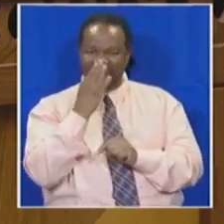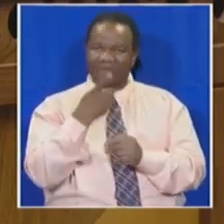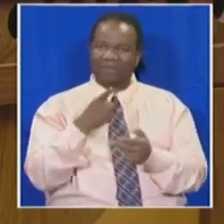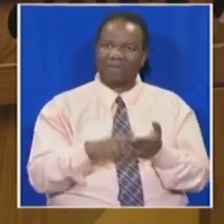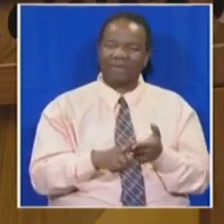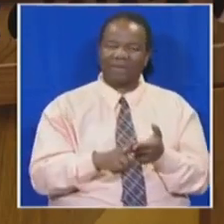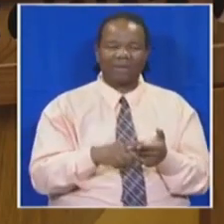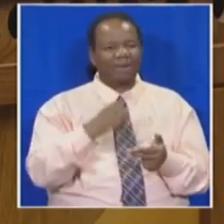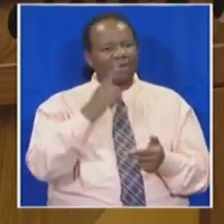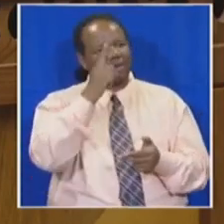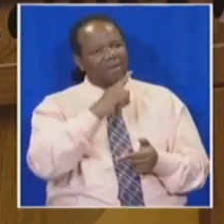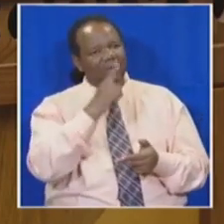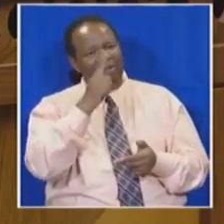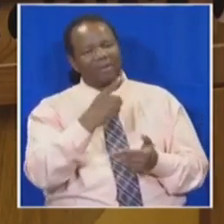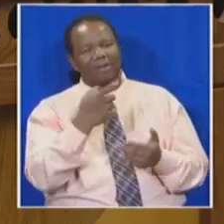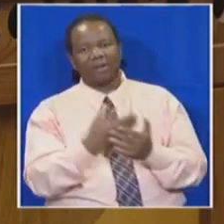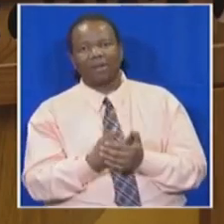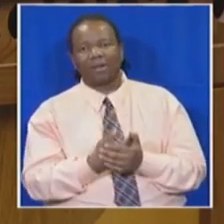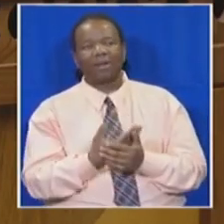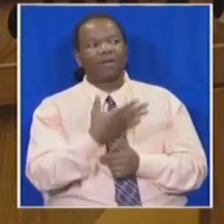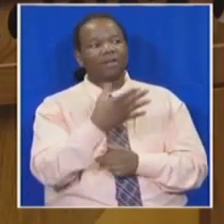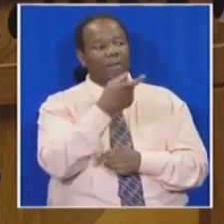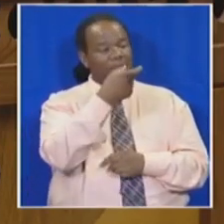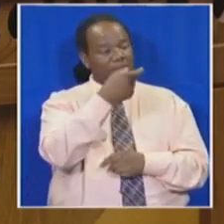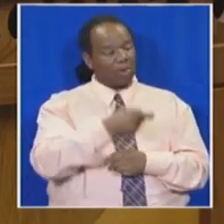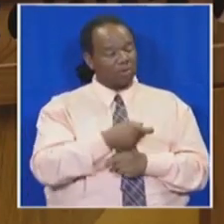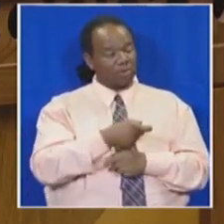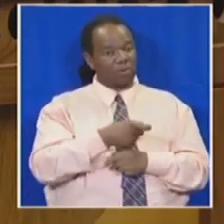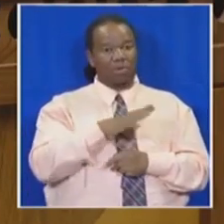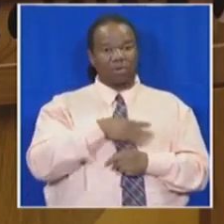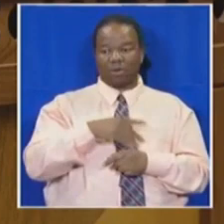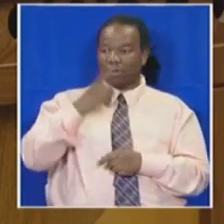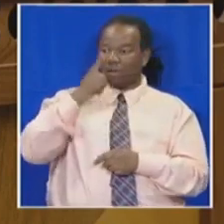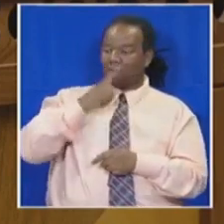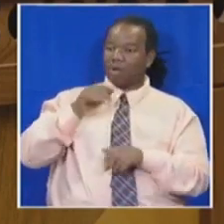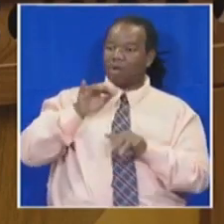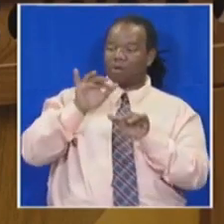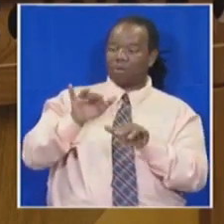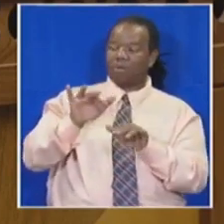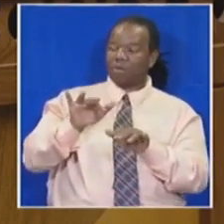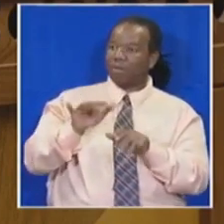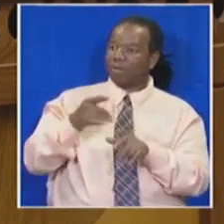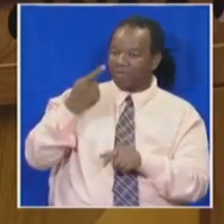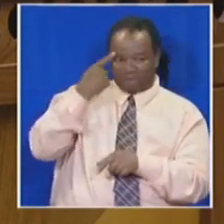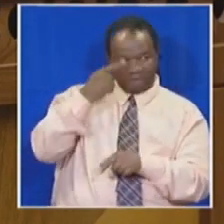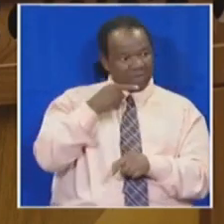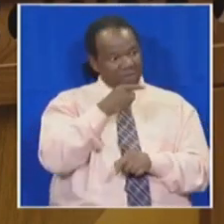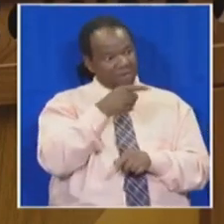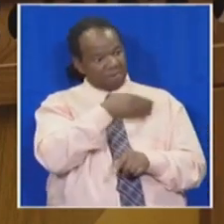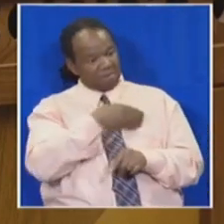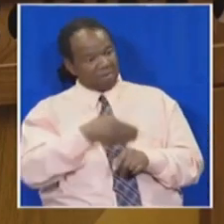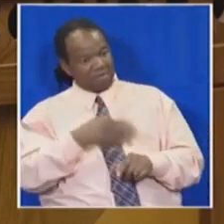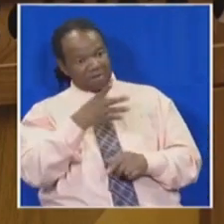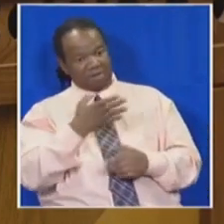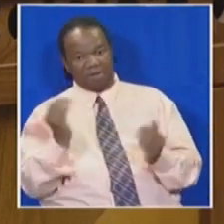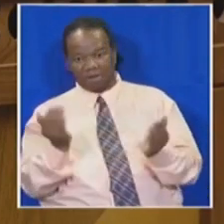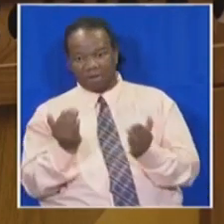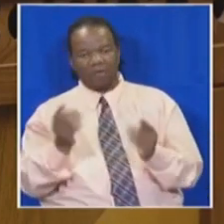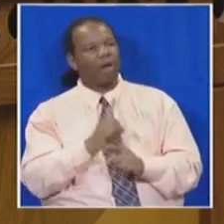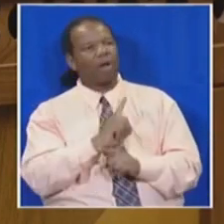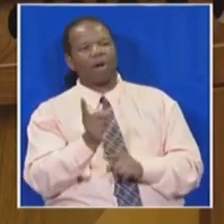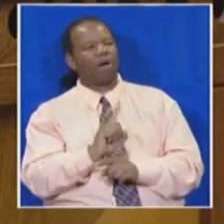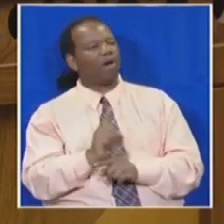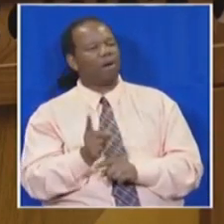hand, designed to deceive the public into thinking that you care about them. But the truth is this: